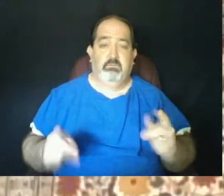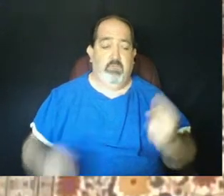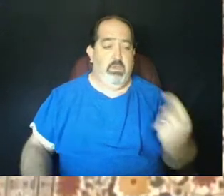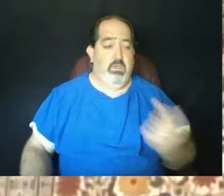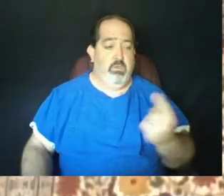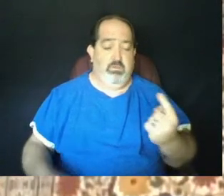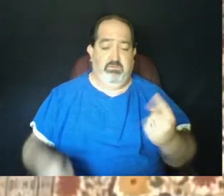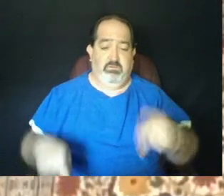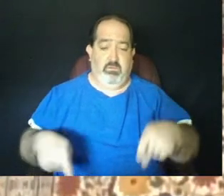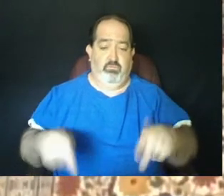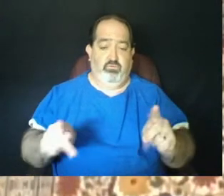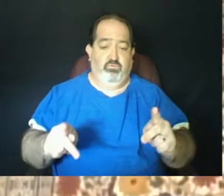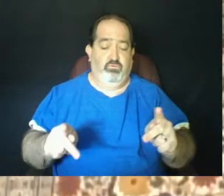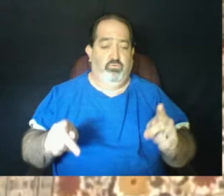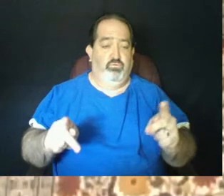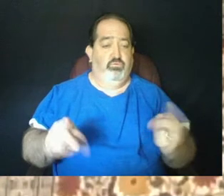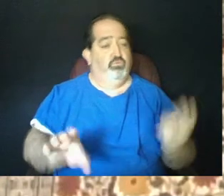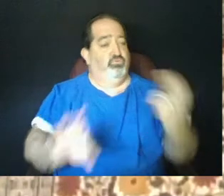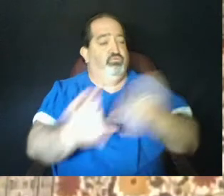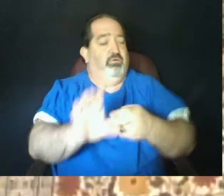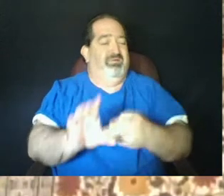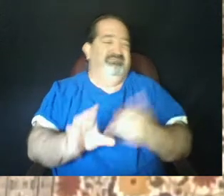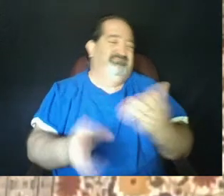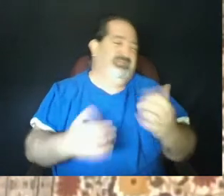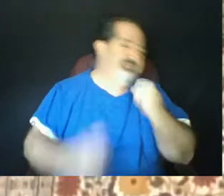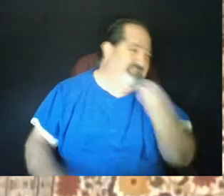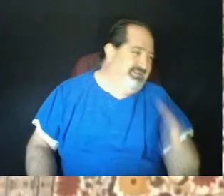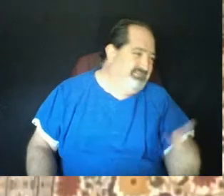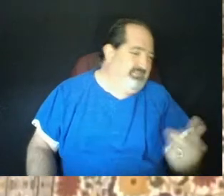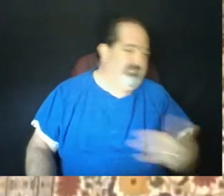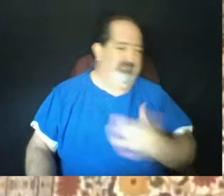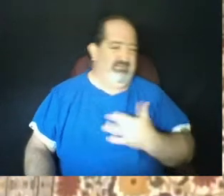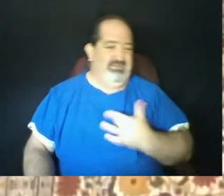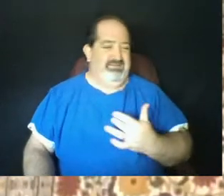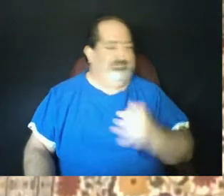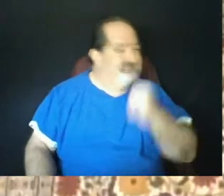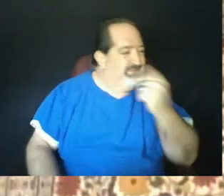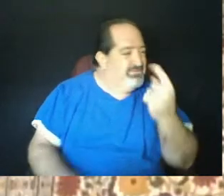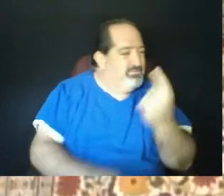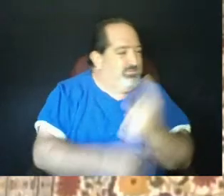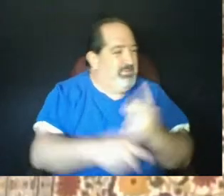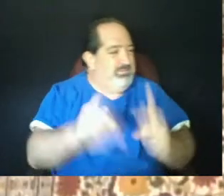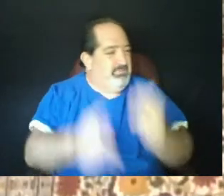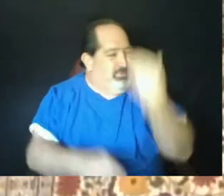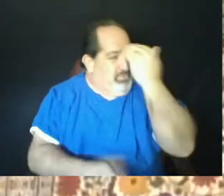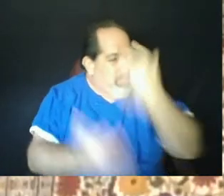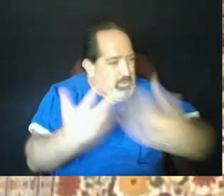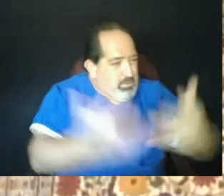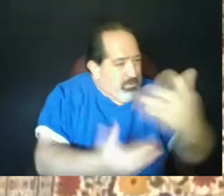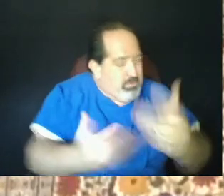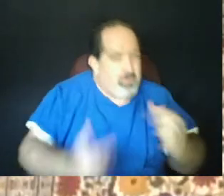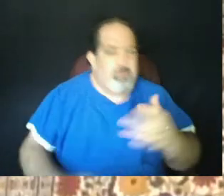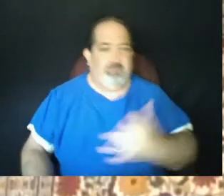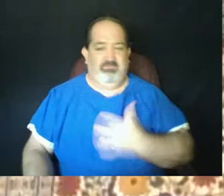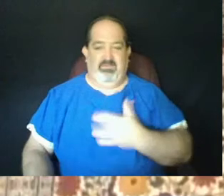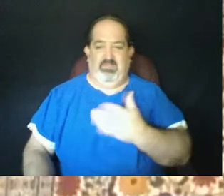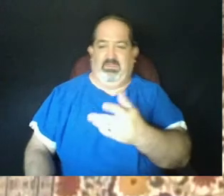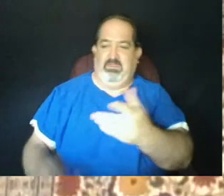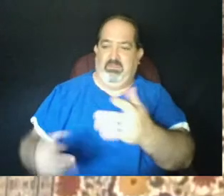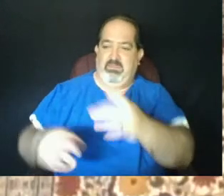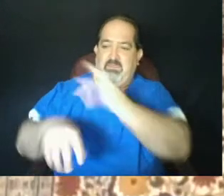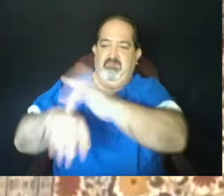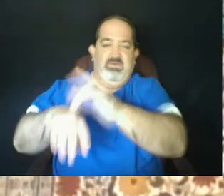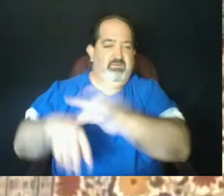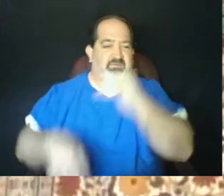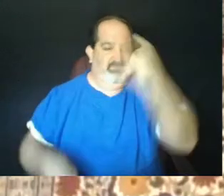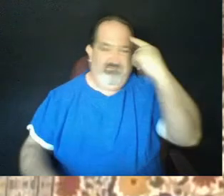the opportunity to step up, either because they may feel like they don't know the right people, or they may have felt like the spot just wasn't open for